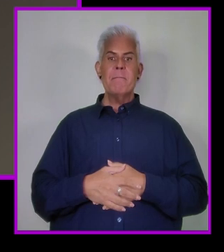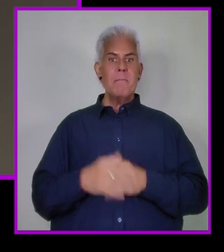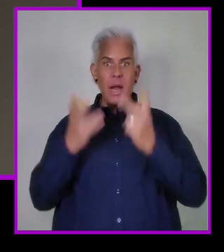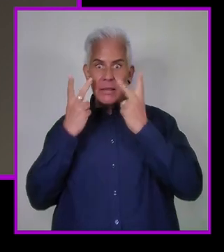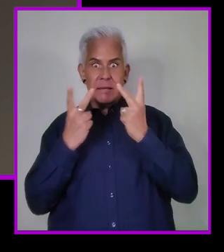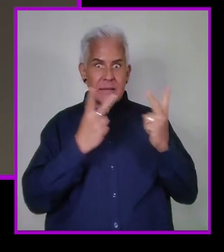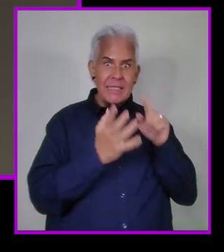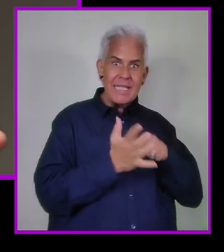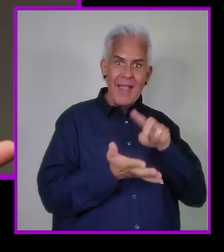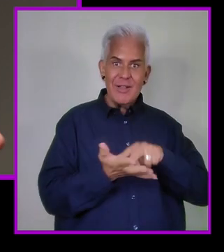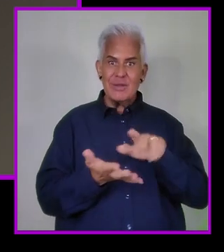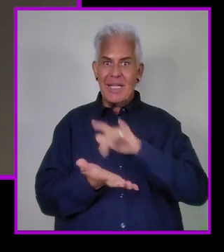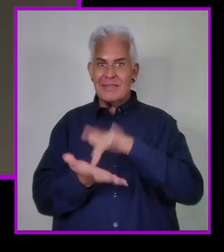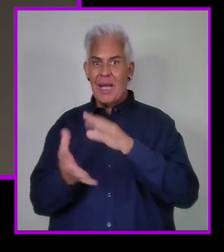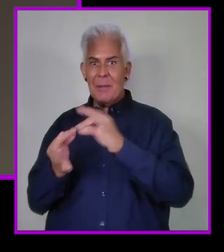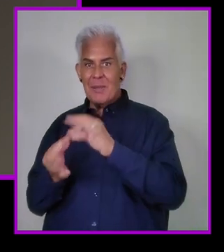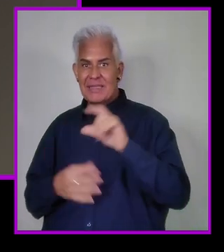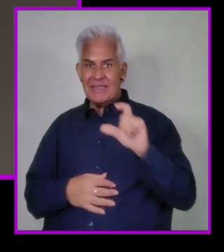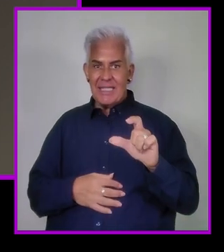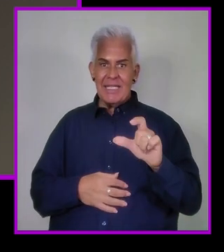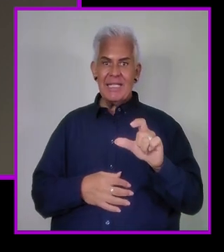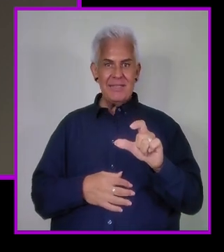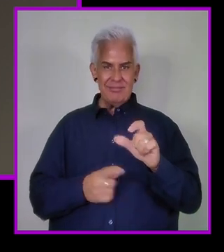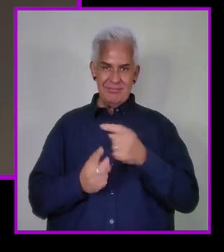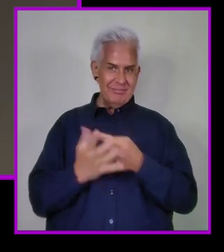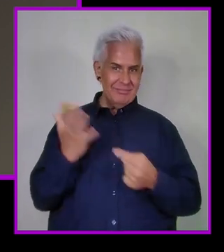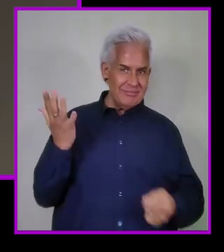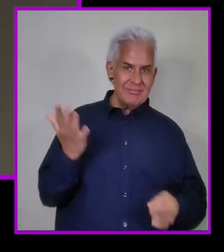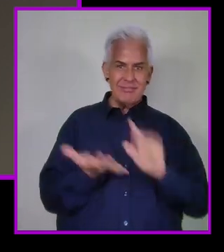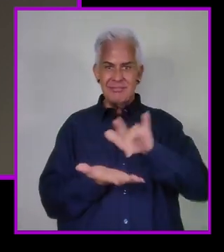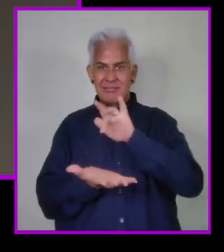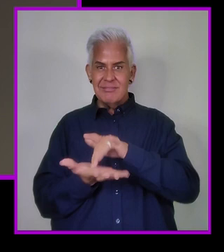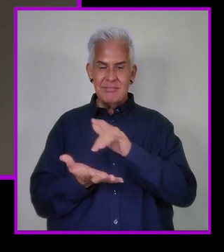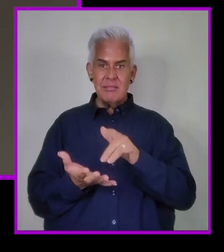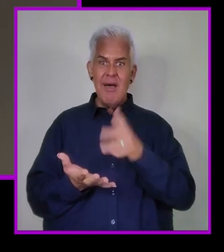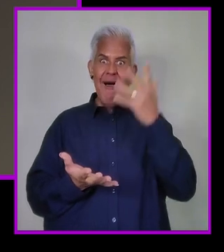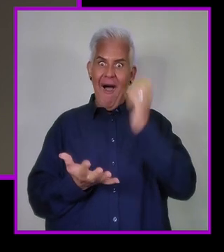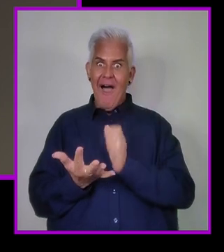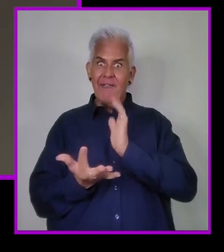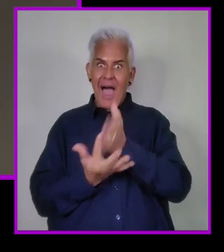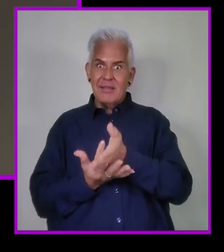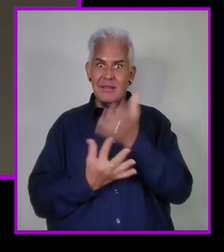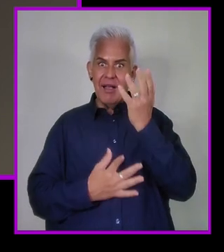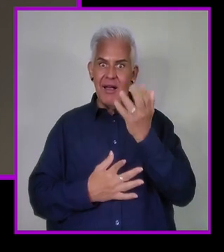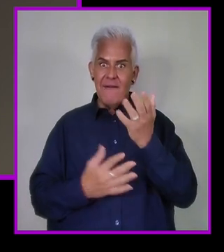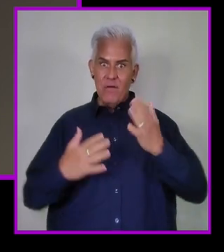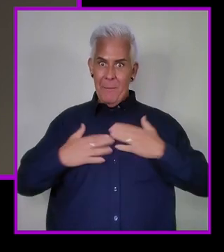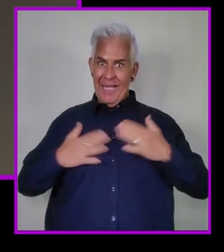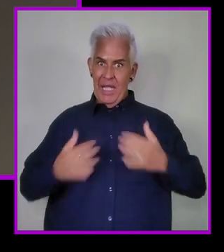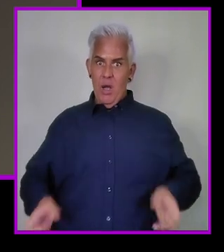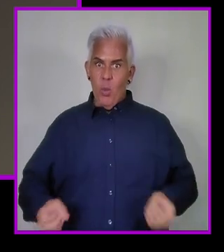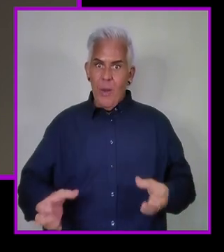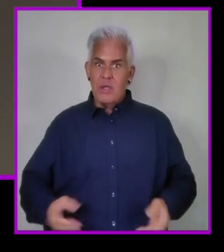TV centers. So BBC Television Center, all of the big centers were all accessible buildings for me as a